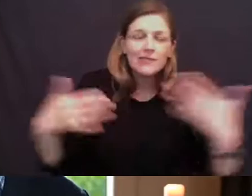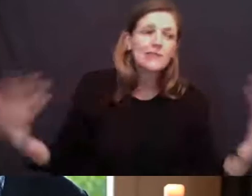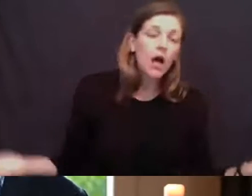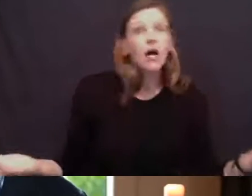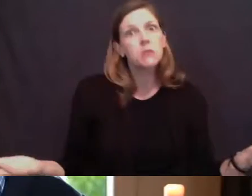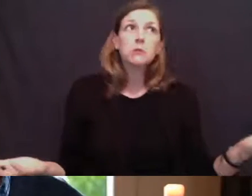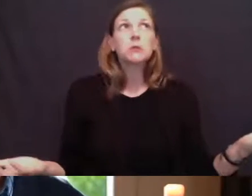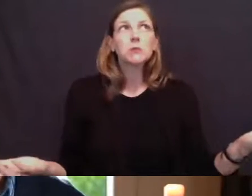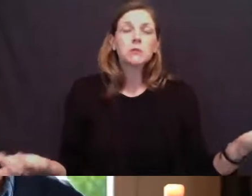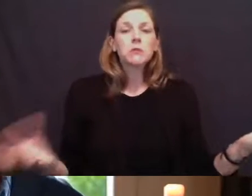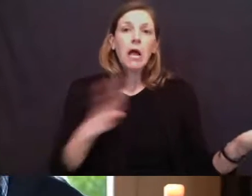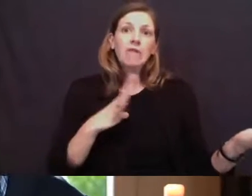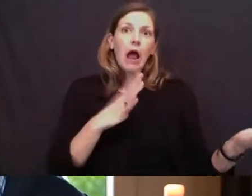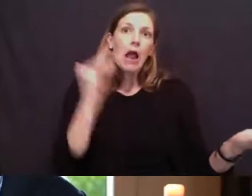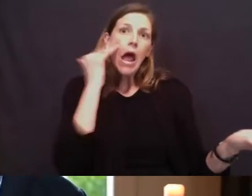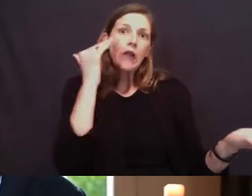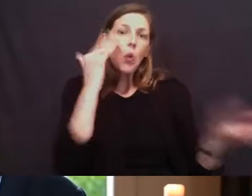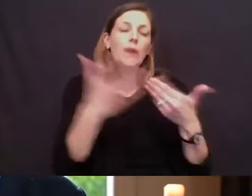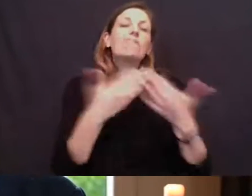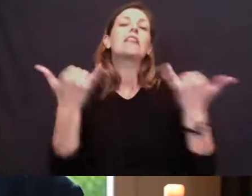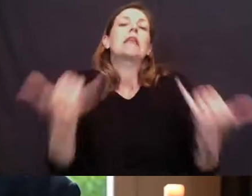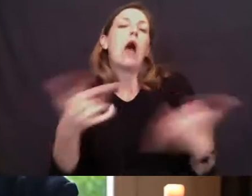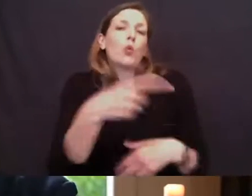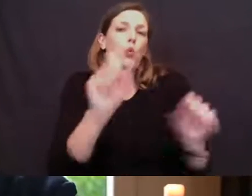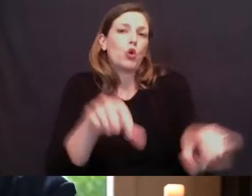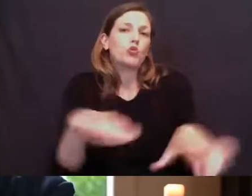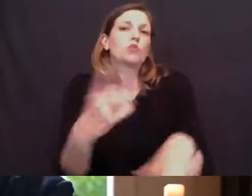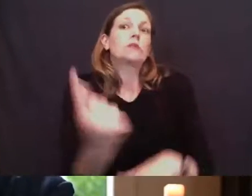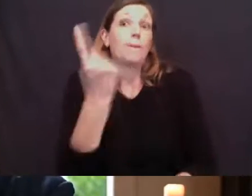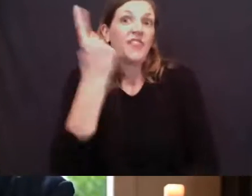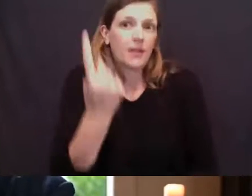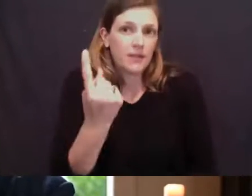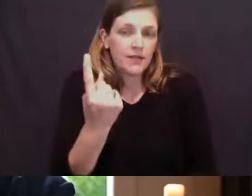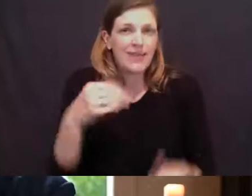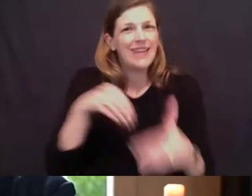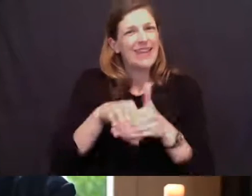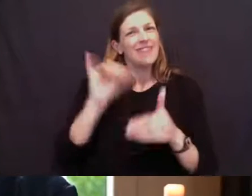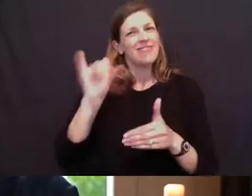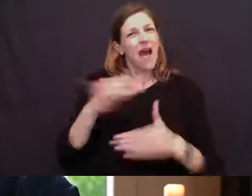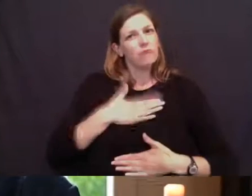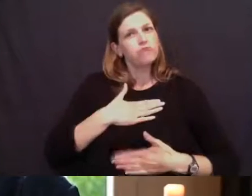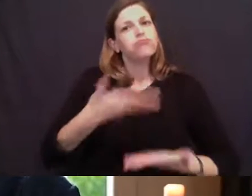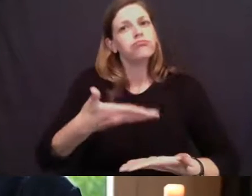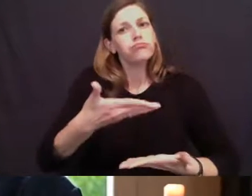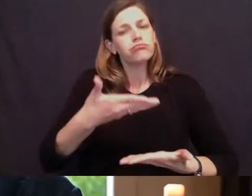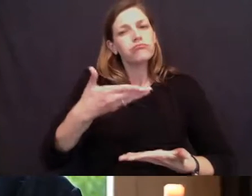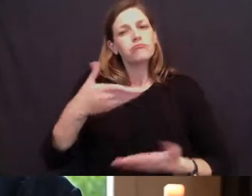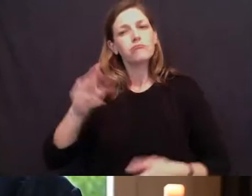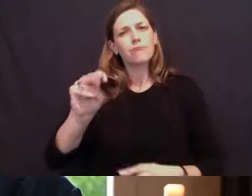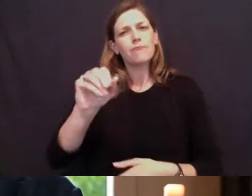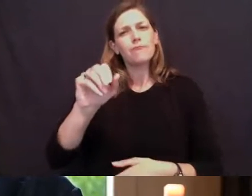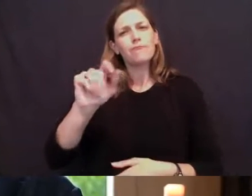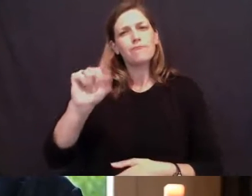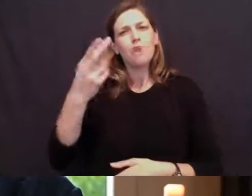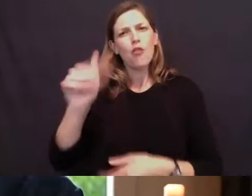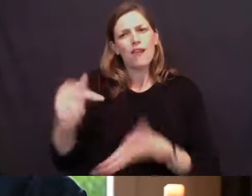oh, but I know even now you could do something. Listen, in this admission, she's actually showing us a little glimmer of faith. She